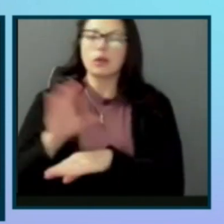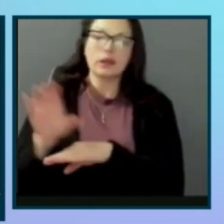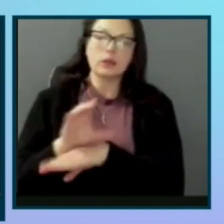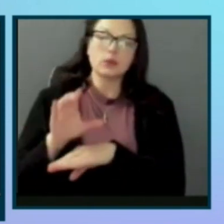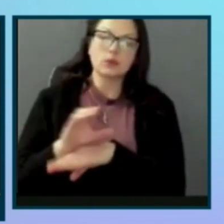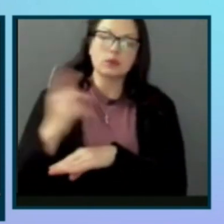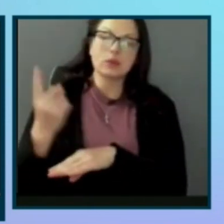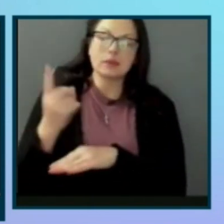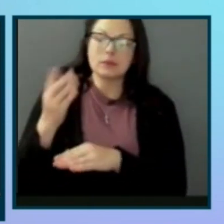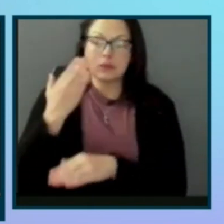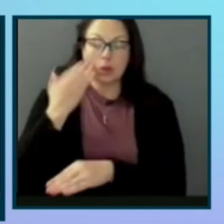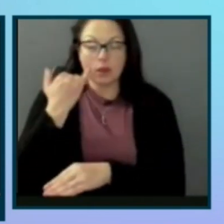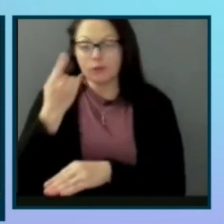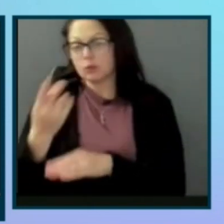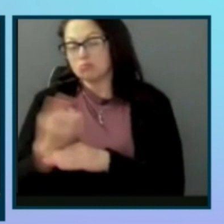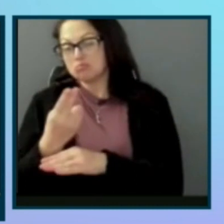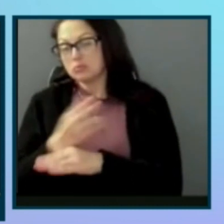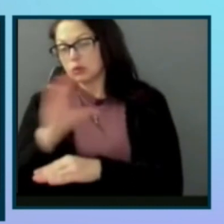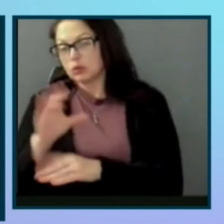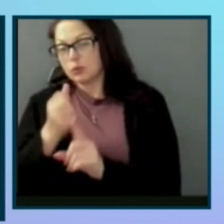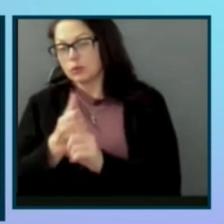know if you do it over Zoom.